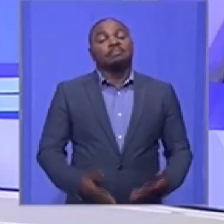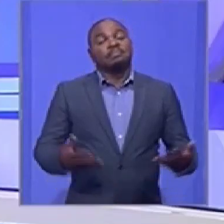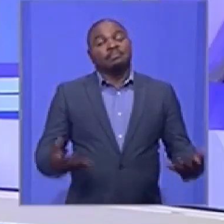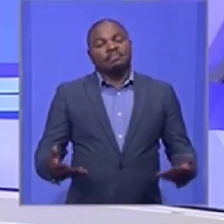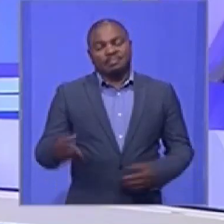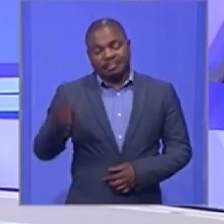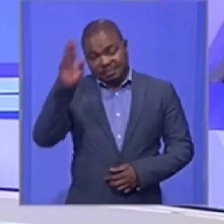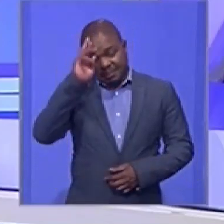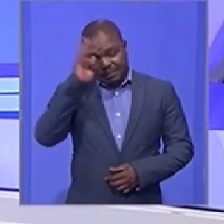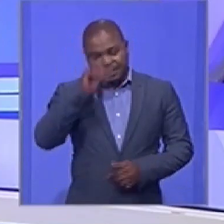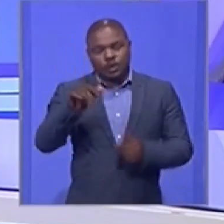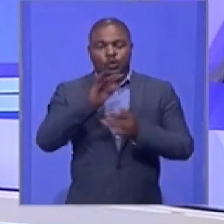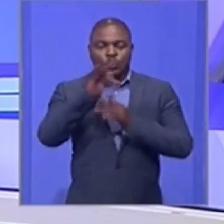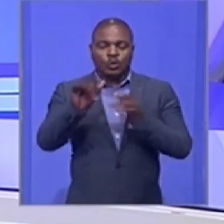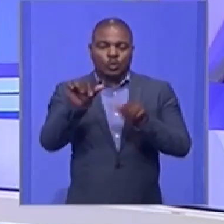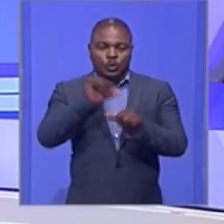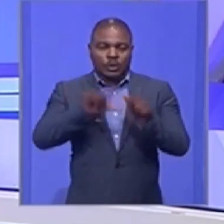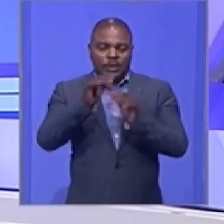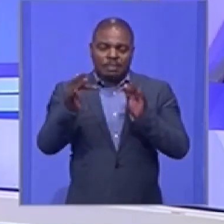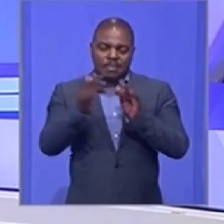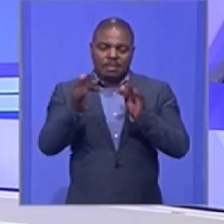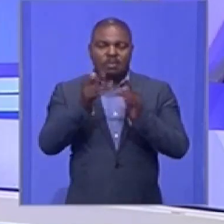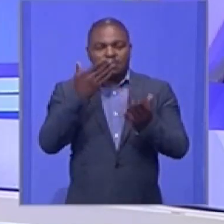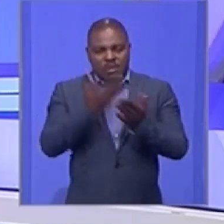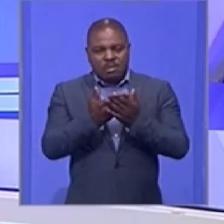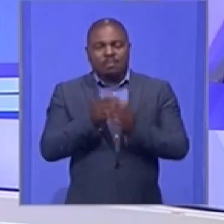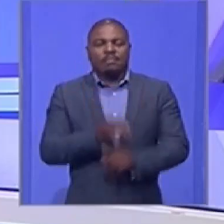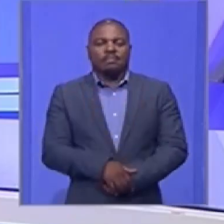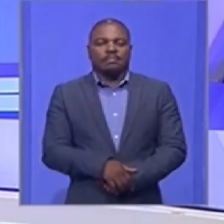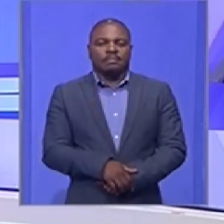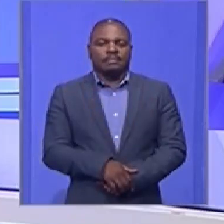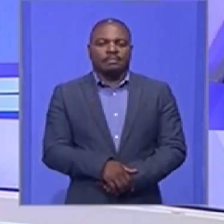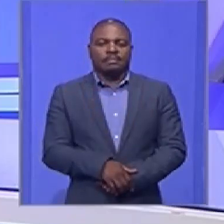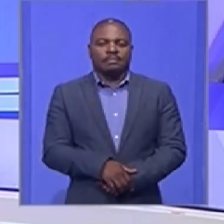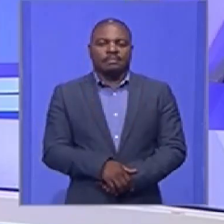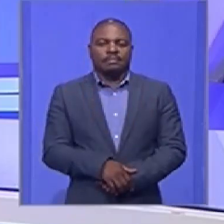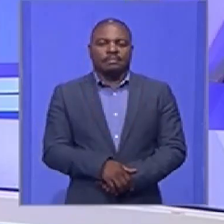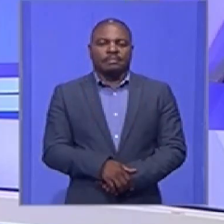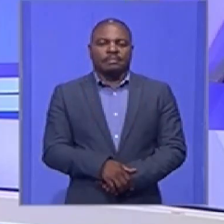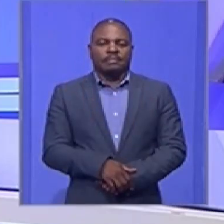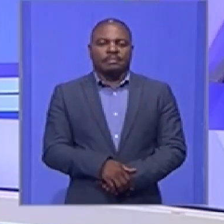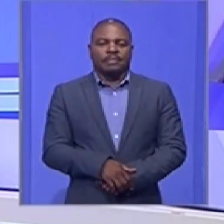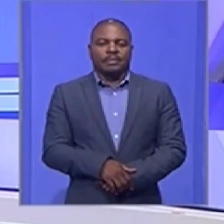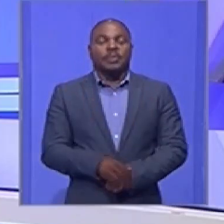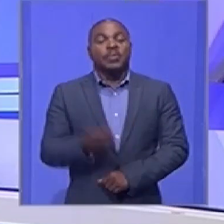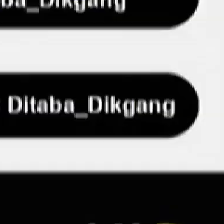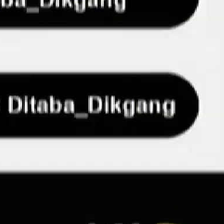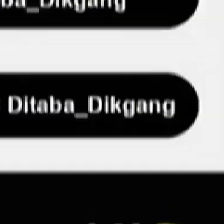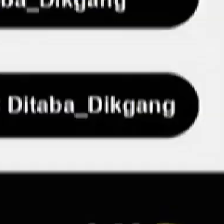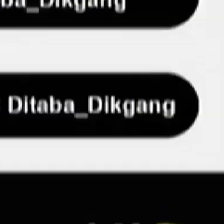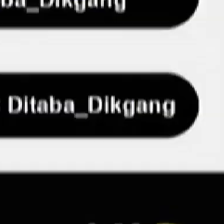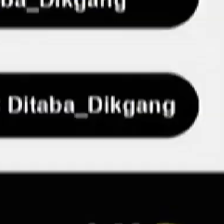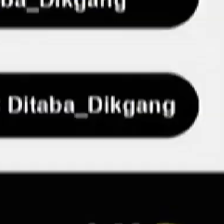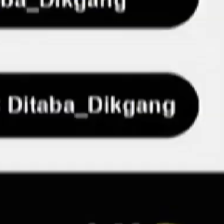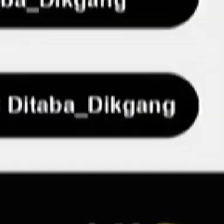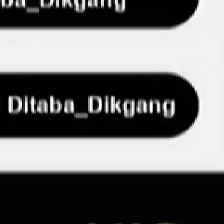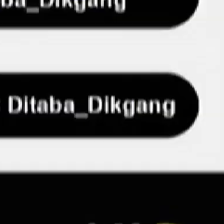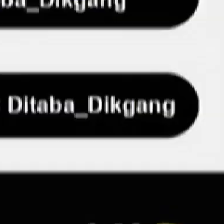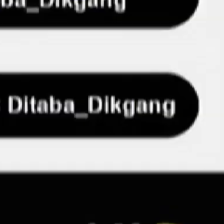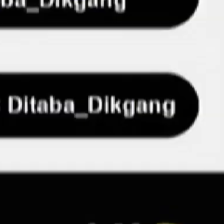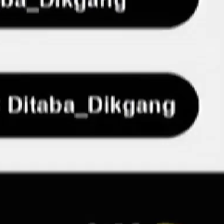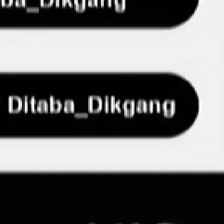Mothoetso se lebale go ikgolaganya le rona mo mafaratlhatlheng a ditlhaeletsano jaaka X, Facebook, YouTube le WhatsApp. Tine di le kalo tsa maitsiboa